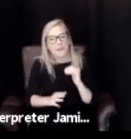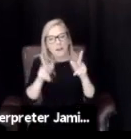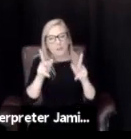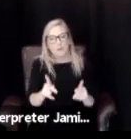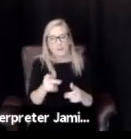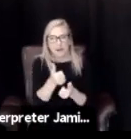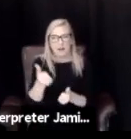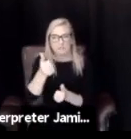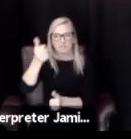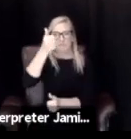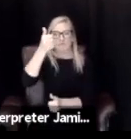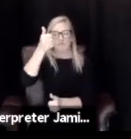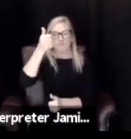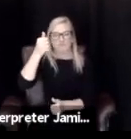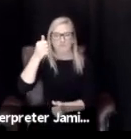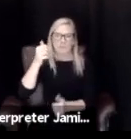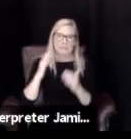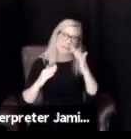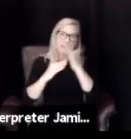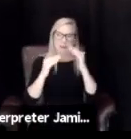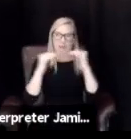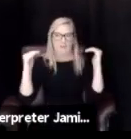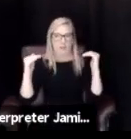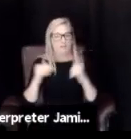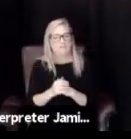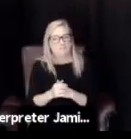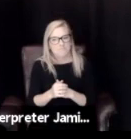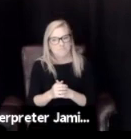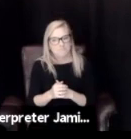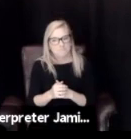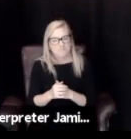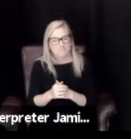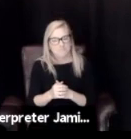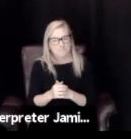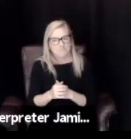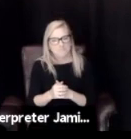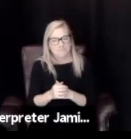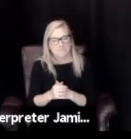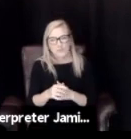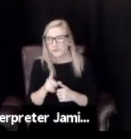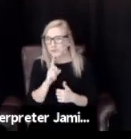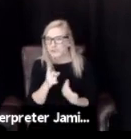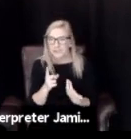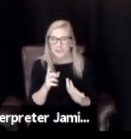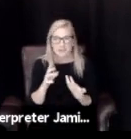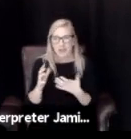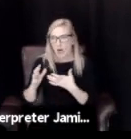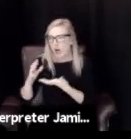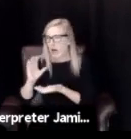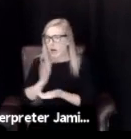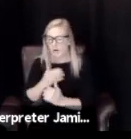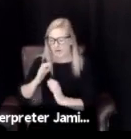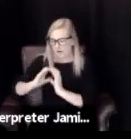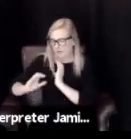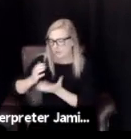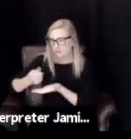director, vice president, CEO level, right? C-suite level. Just the nature of the conversation, the words that